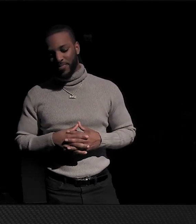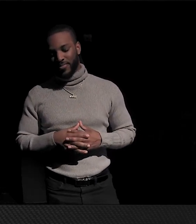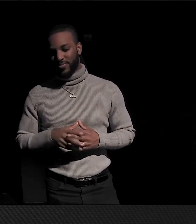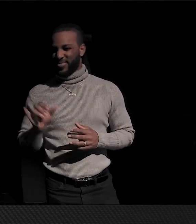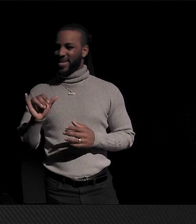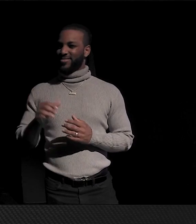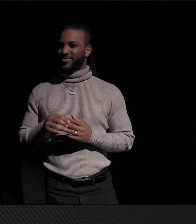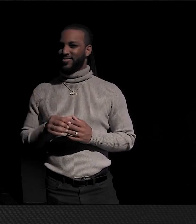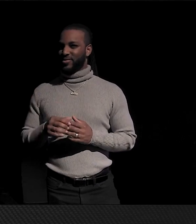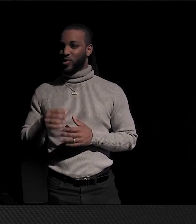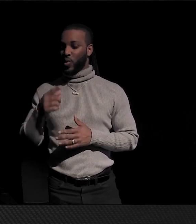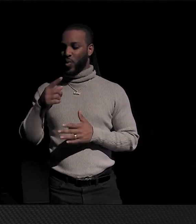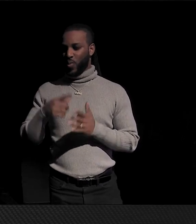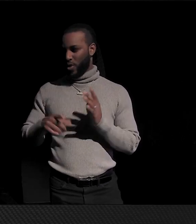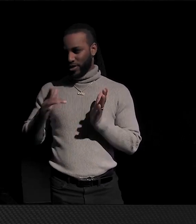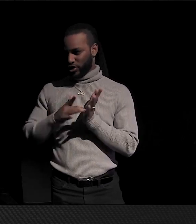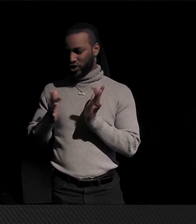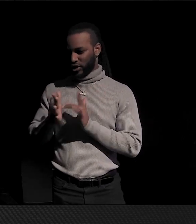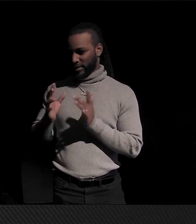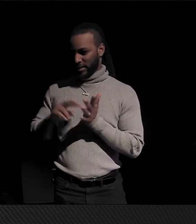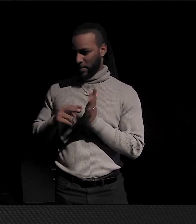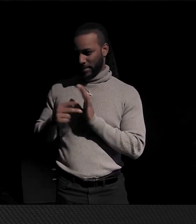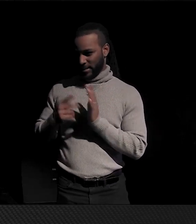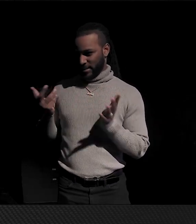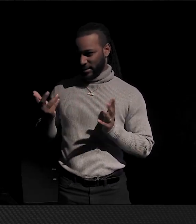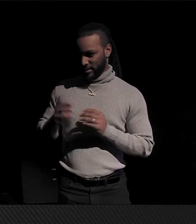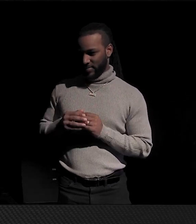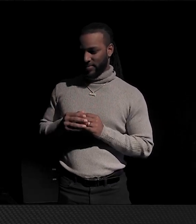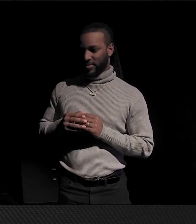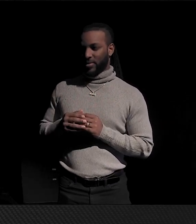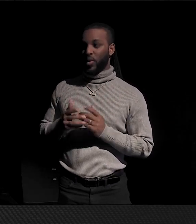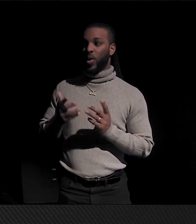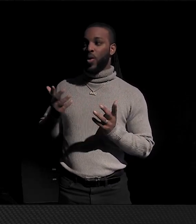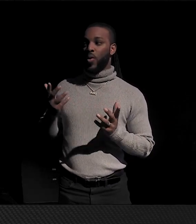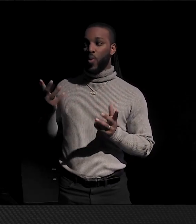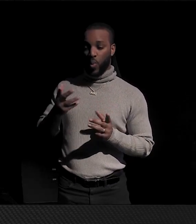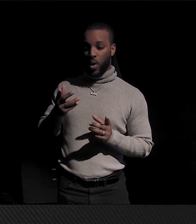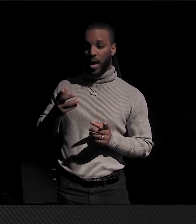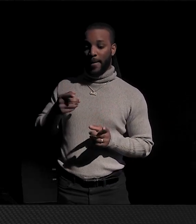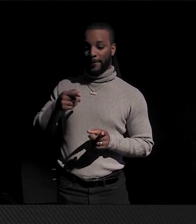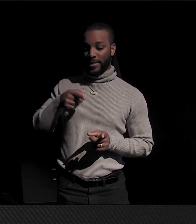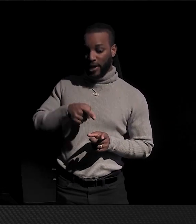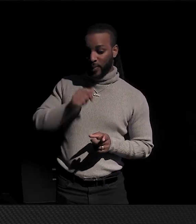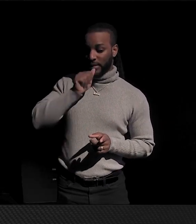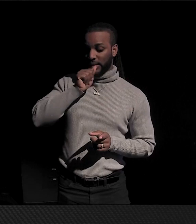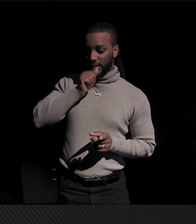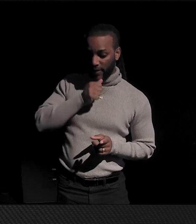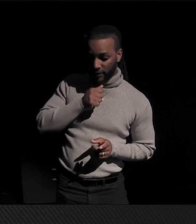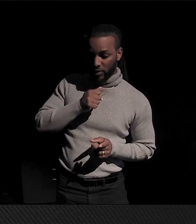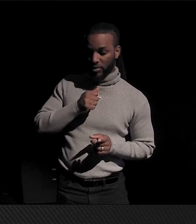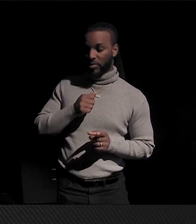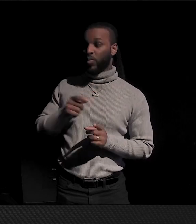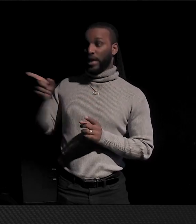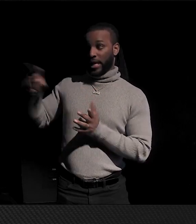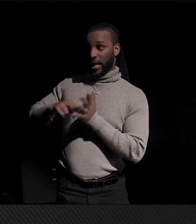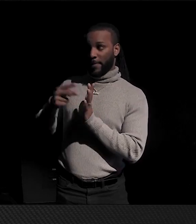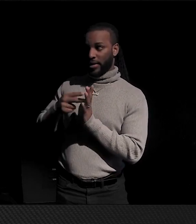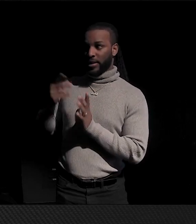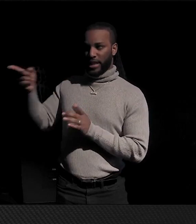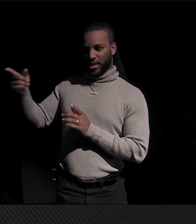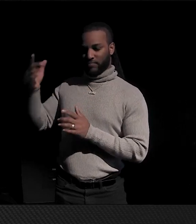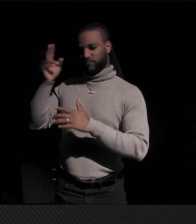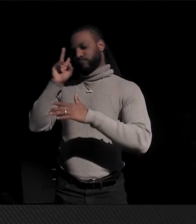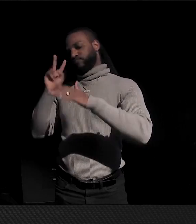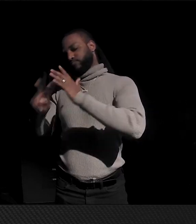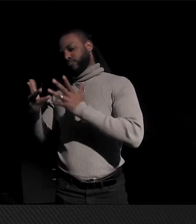Like what he's referring to is what he would suffer, what he would endure on the cross to come. right? I think